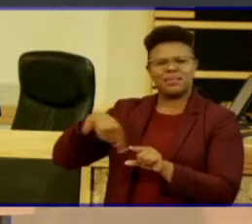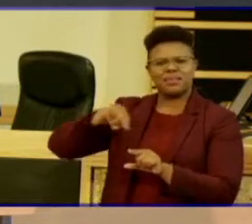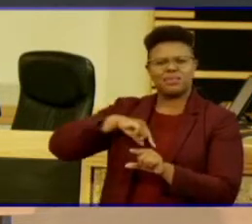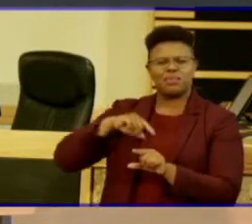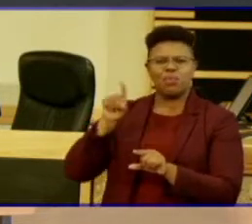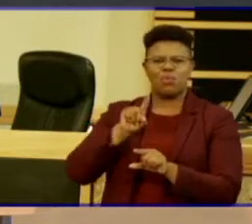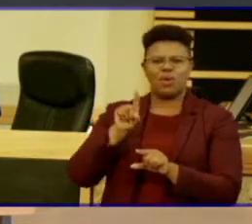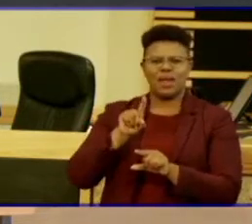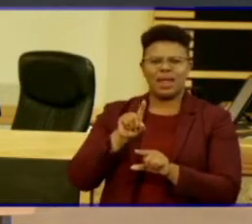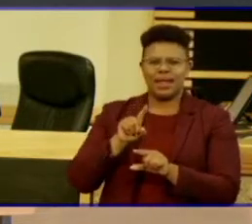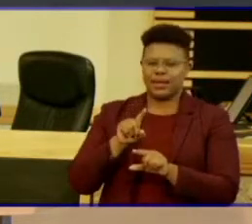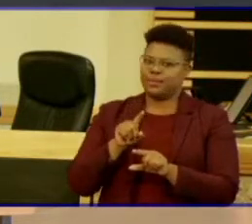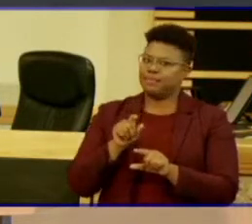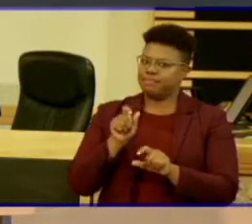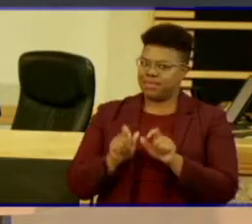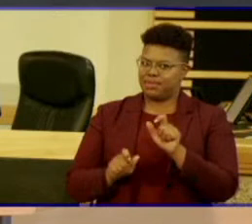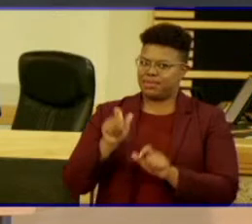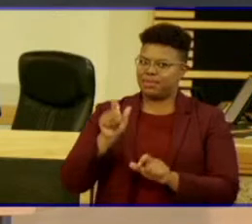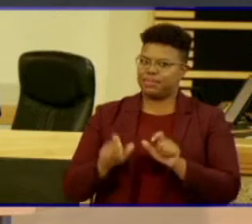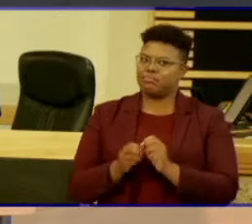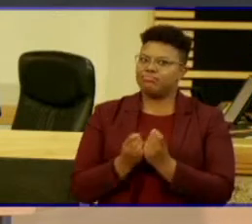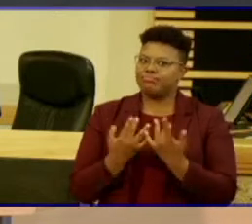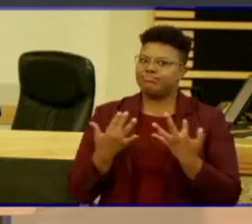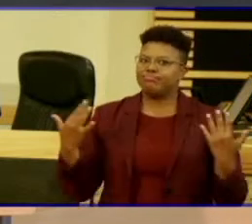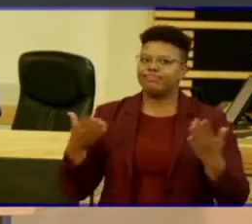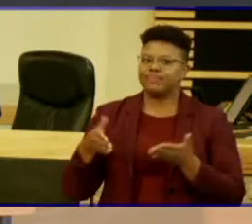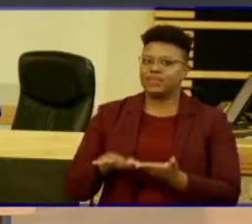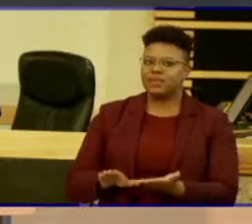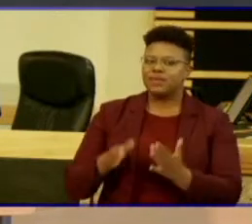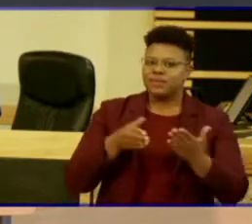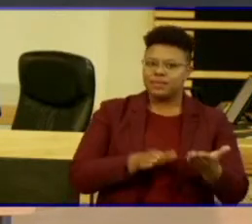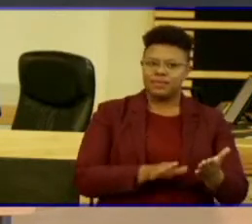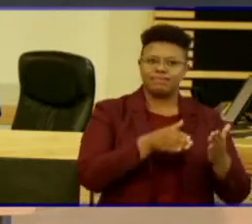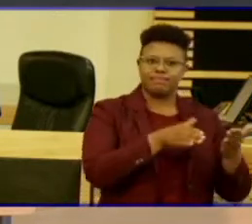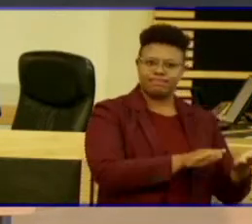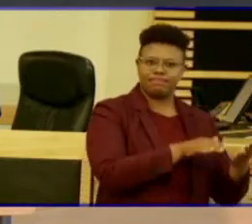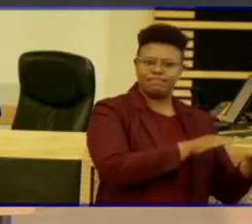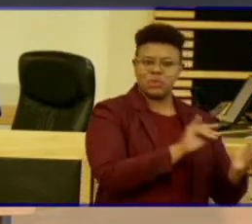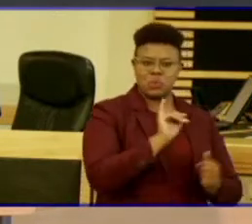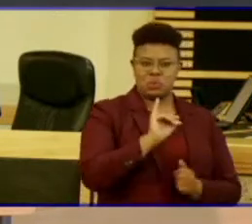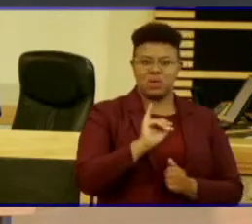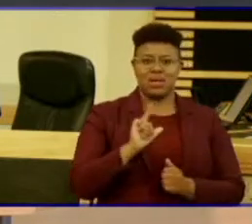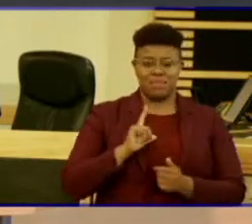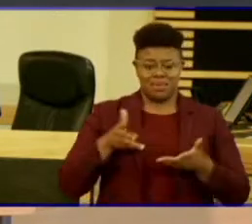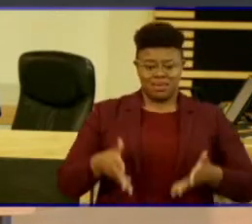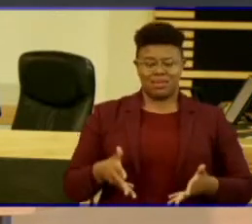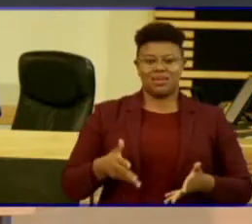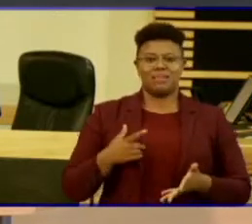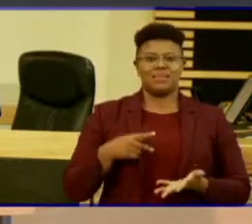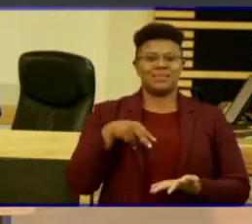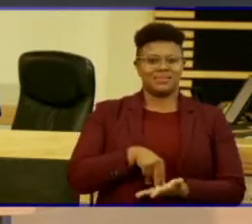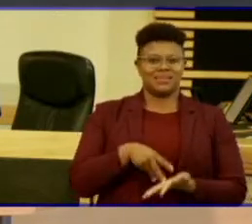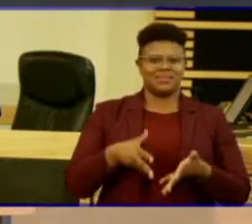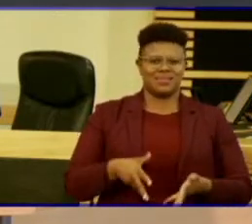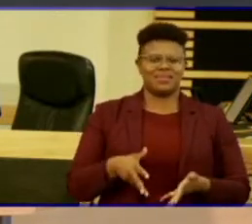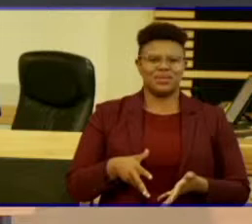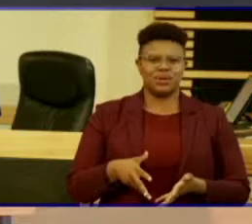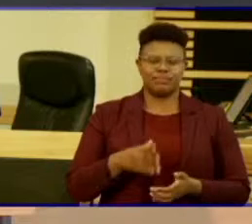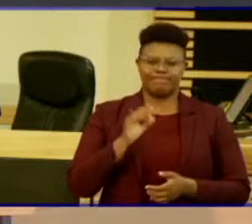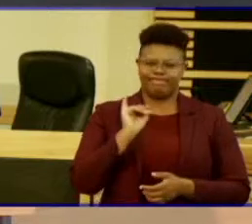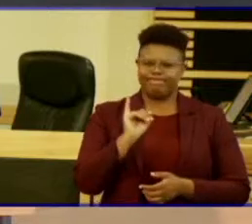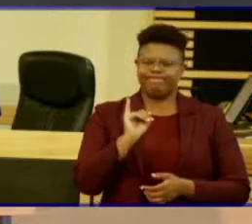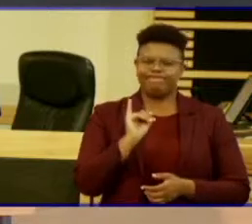yeyokusi subela imiphefumulo emininzi yabantu bephondo lethu dime apha nje namhlanje